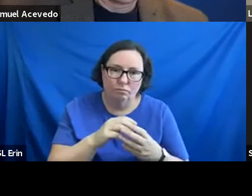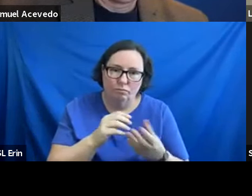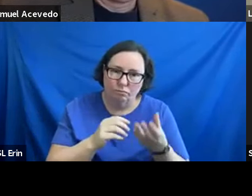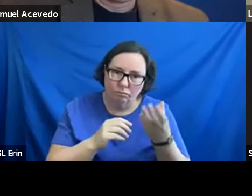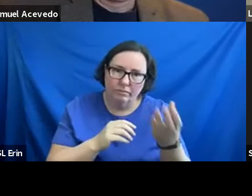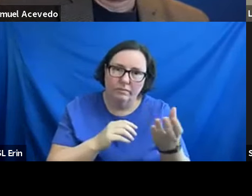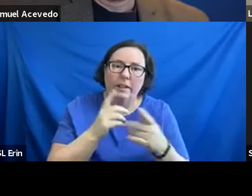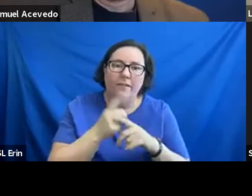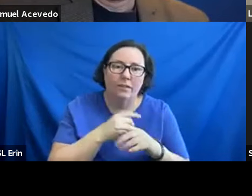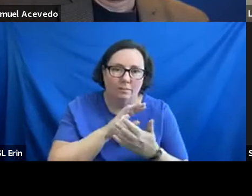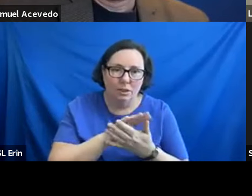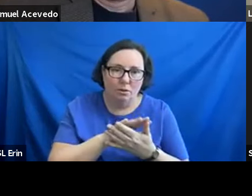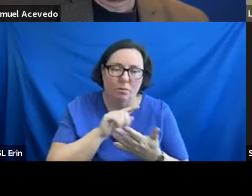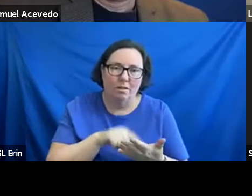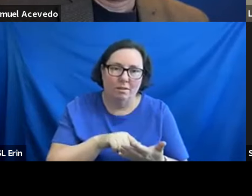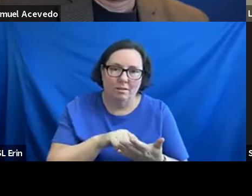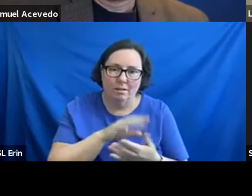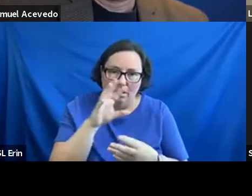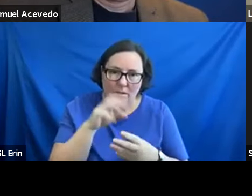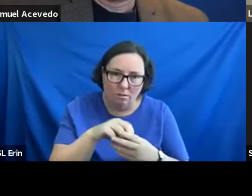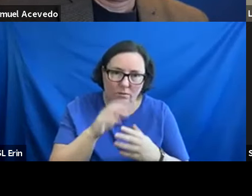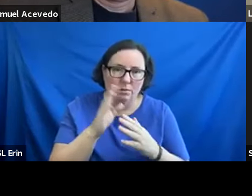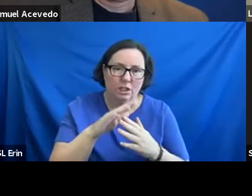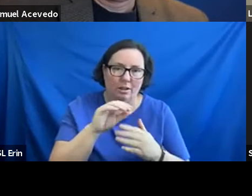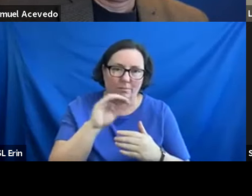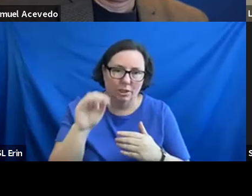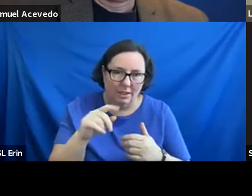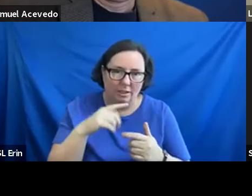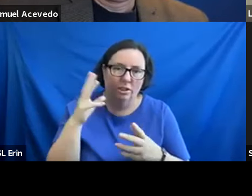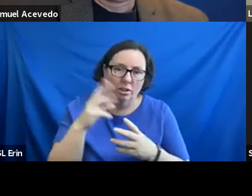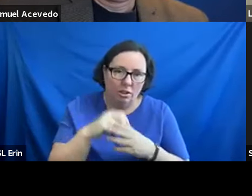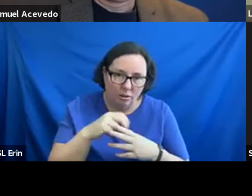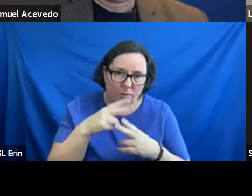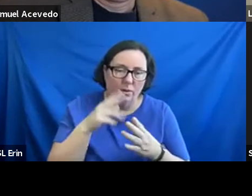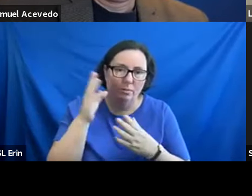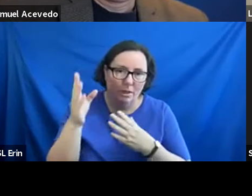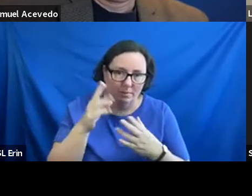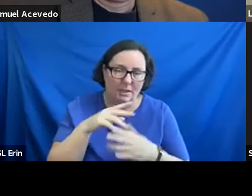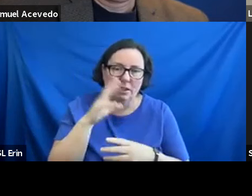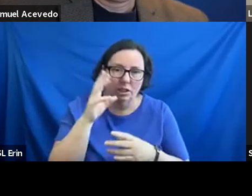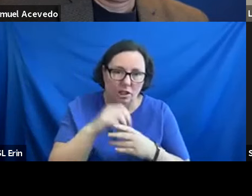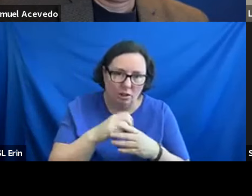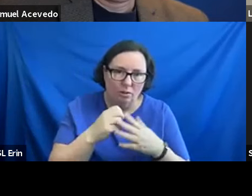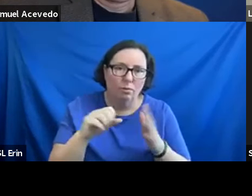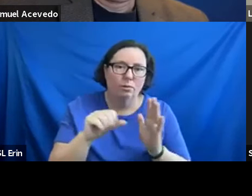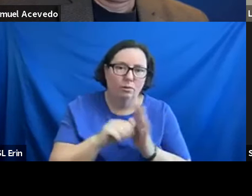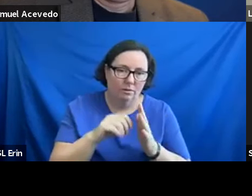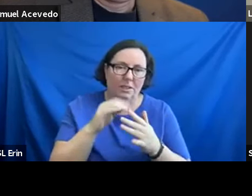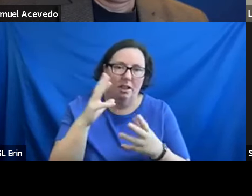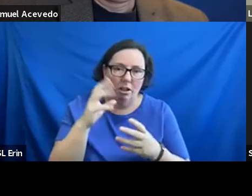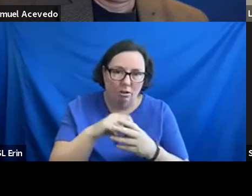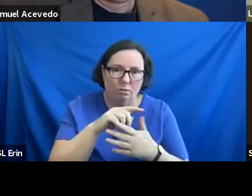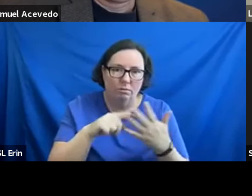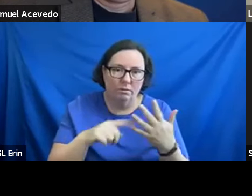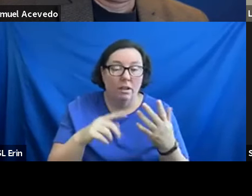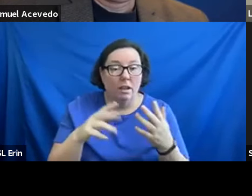school. And so in essence, that's going to create a lot of dilemmas for those schools, because it's